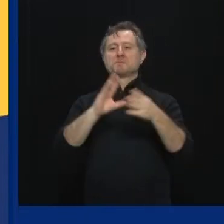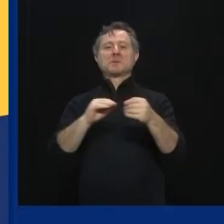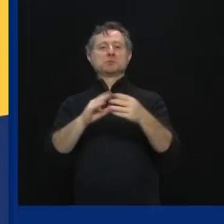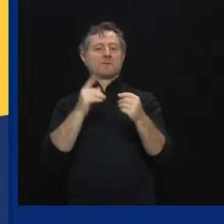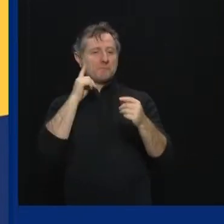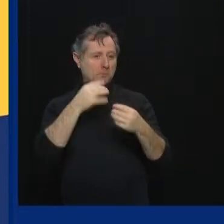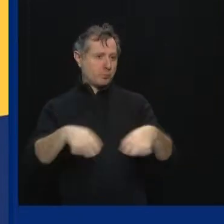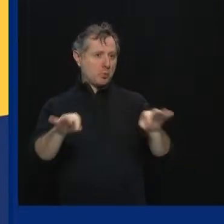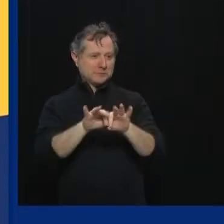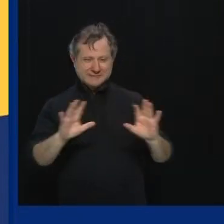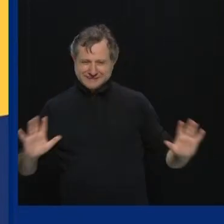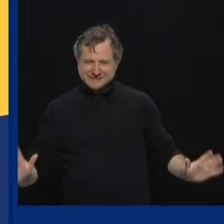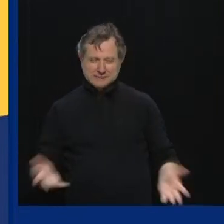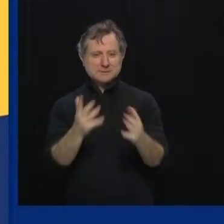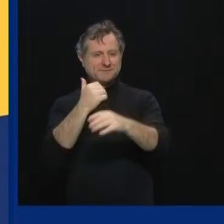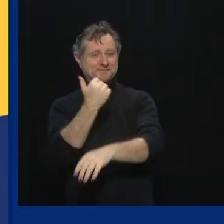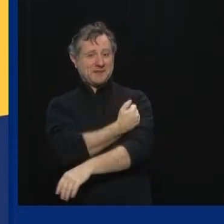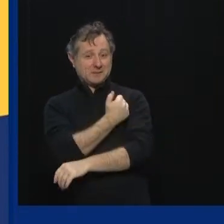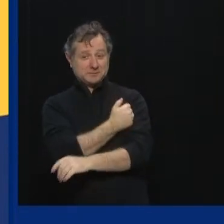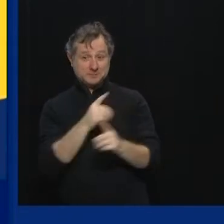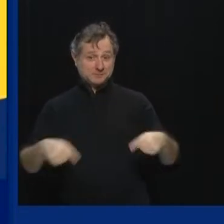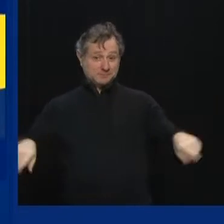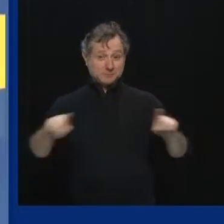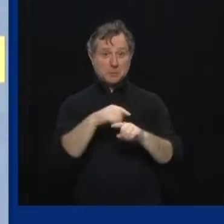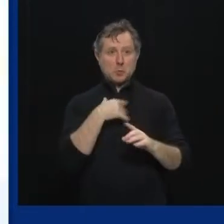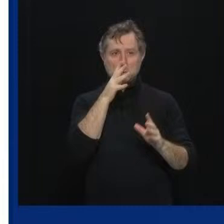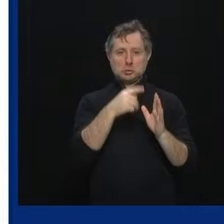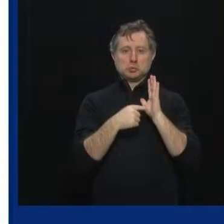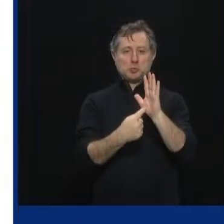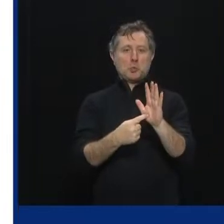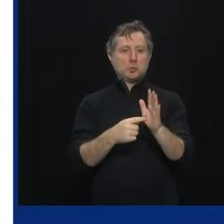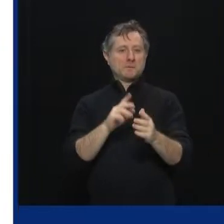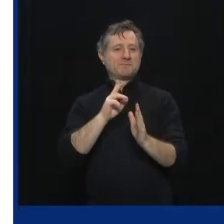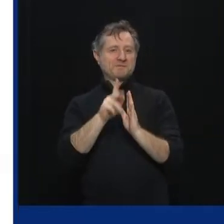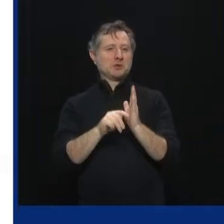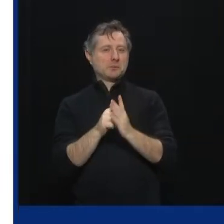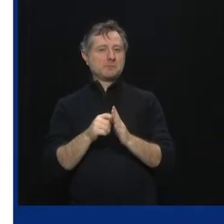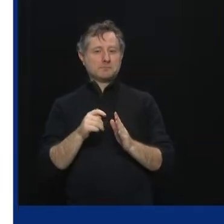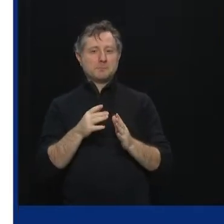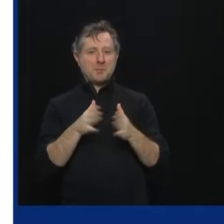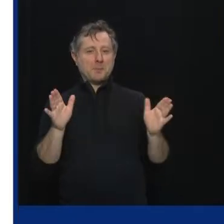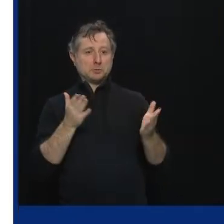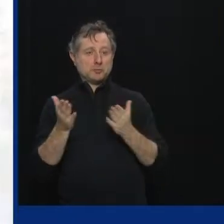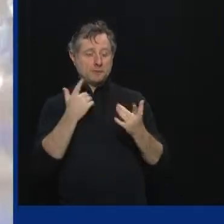vaccinated. So we want to watch our PSA.